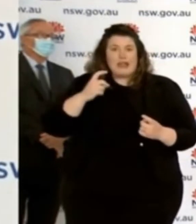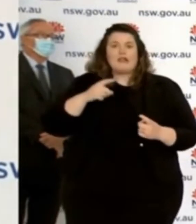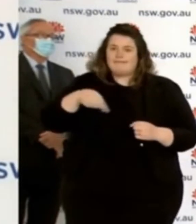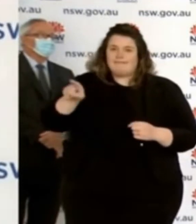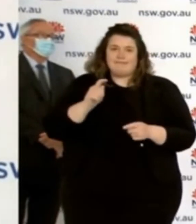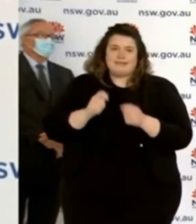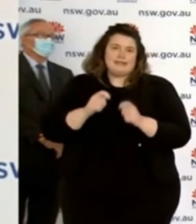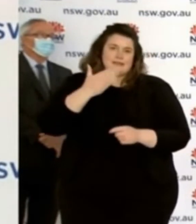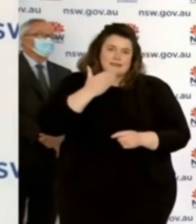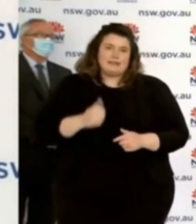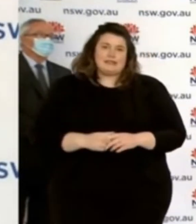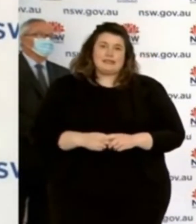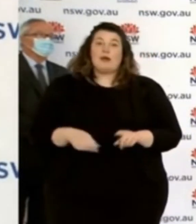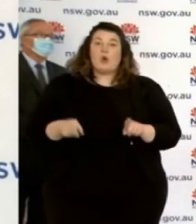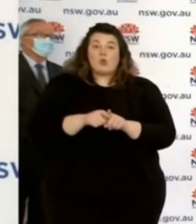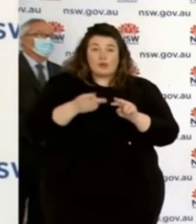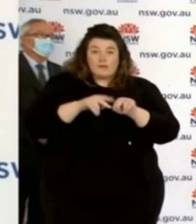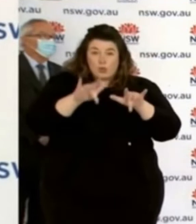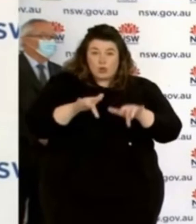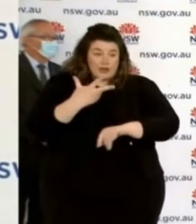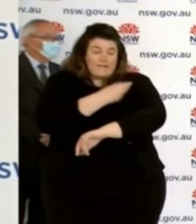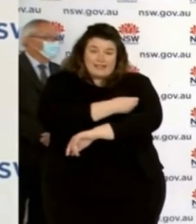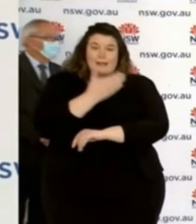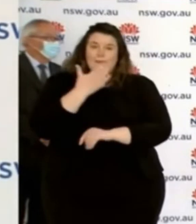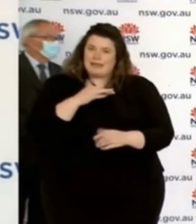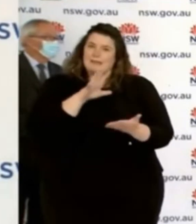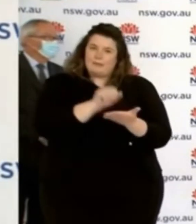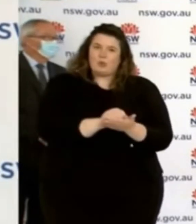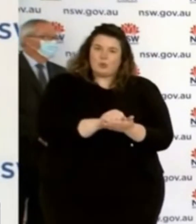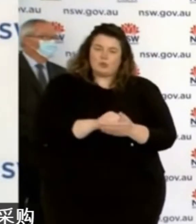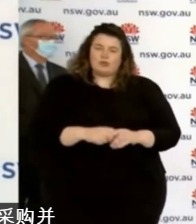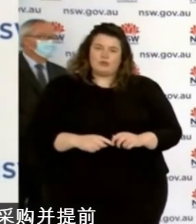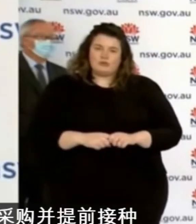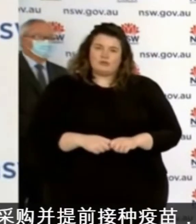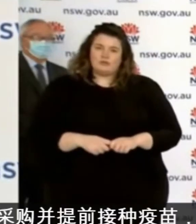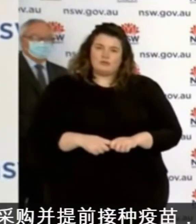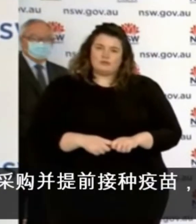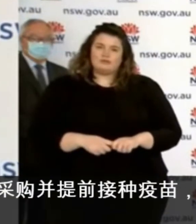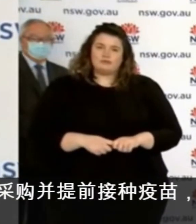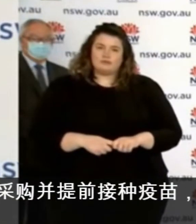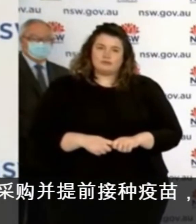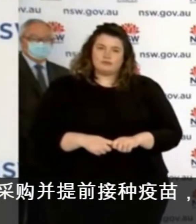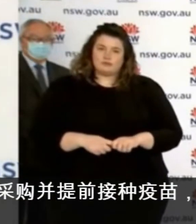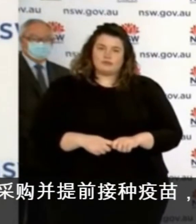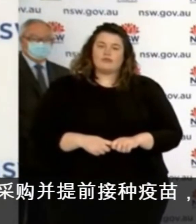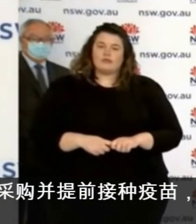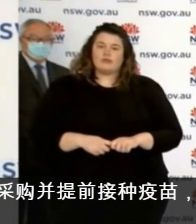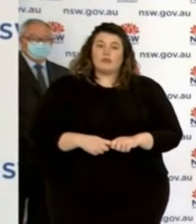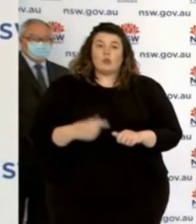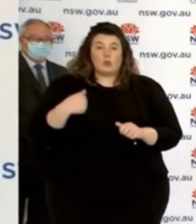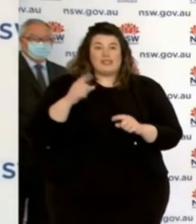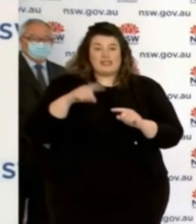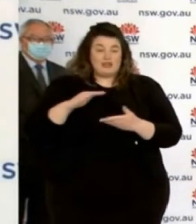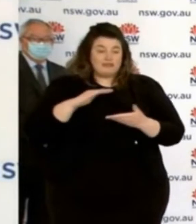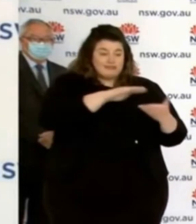but also book your appointment for vaccine. Over the coming weeks, the supply to general practice